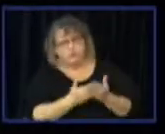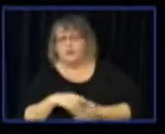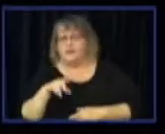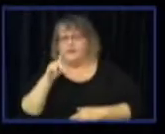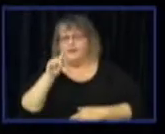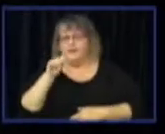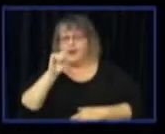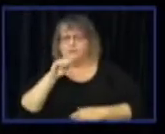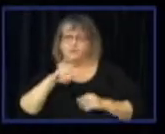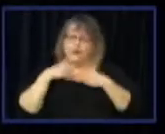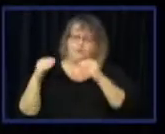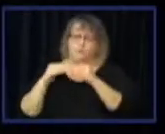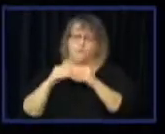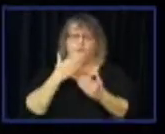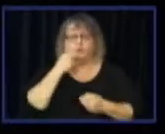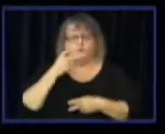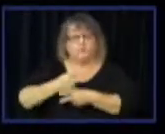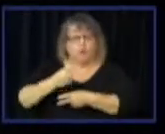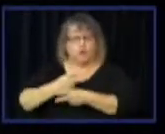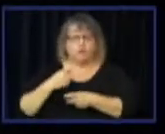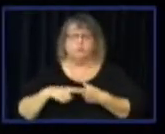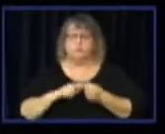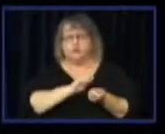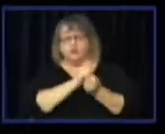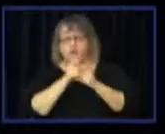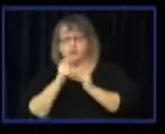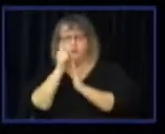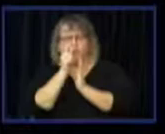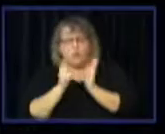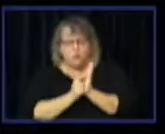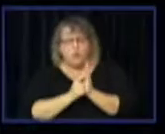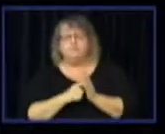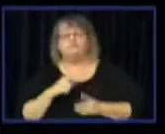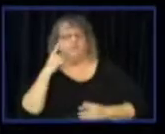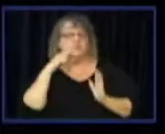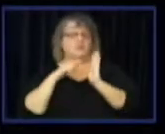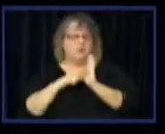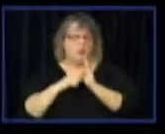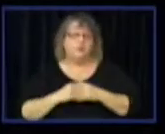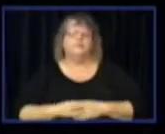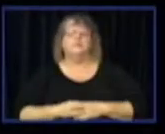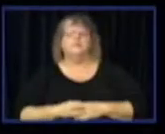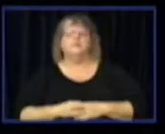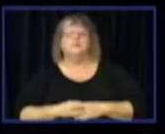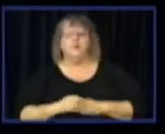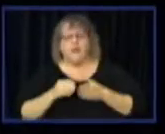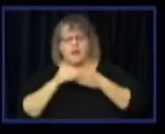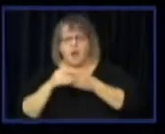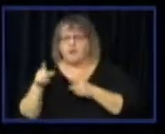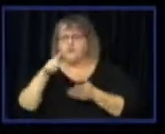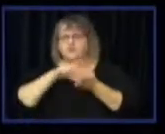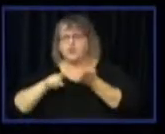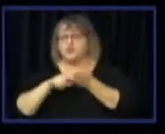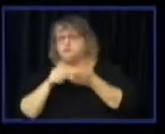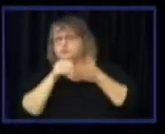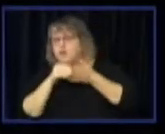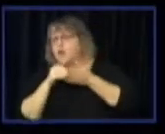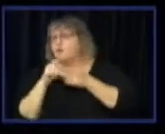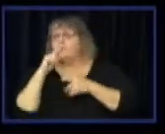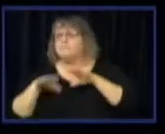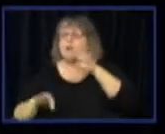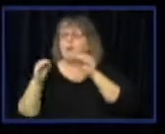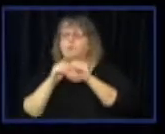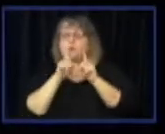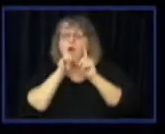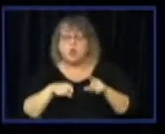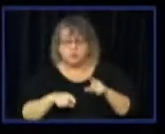care and change legislation, for instance, and guide research for our neurotrauma